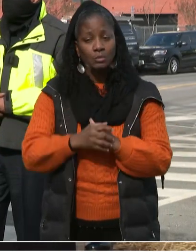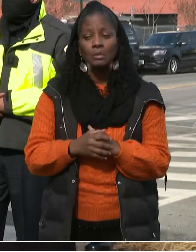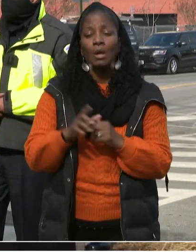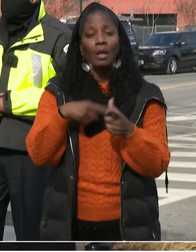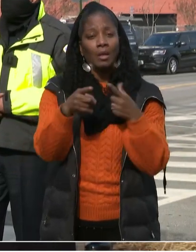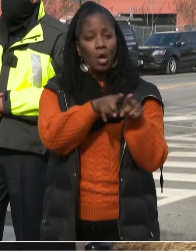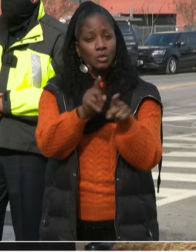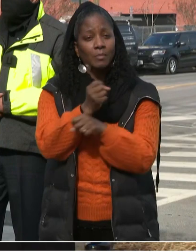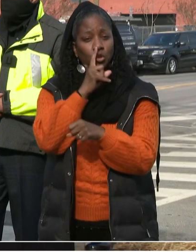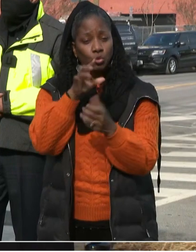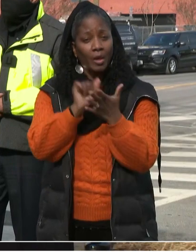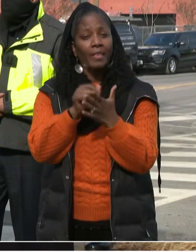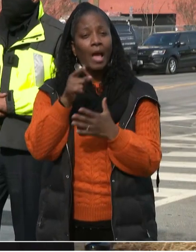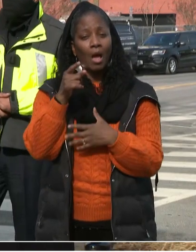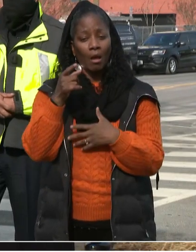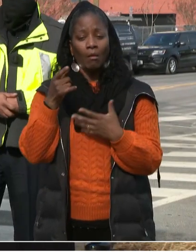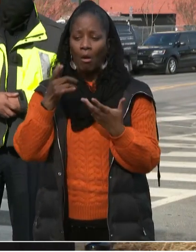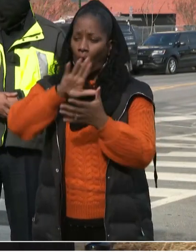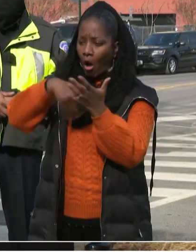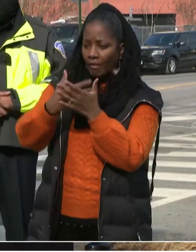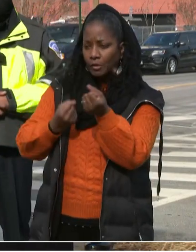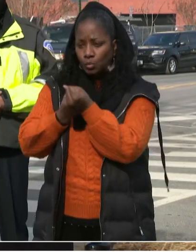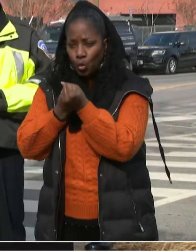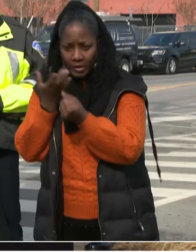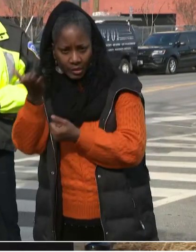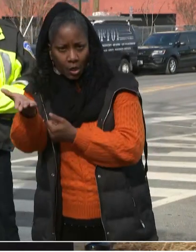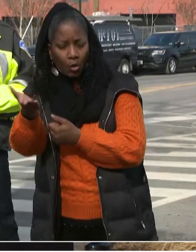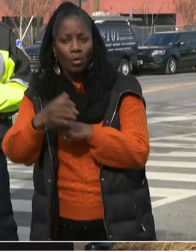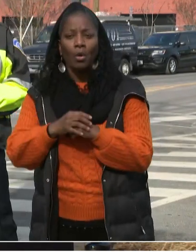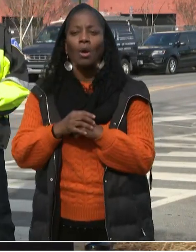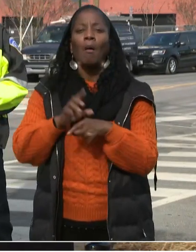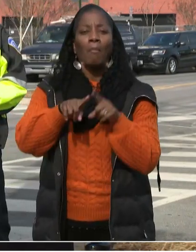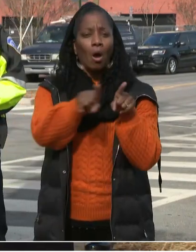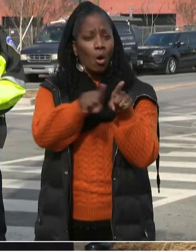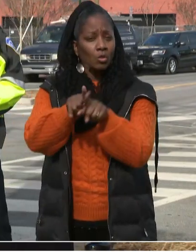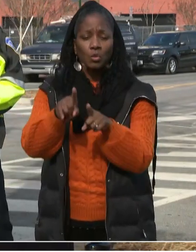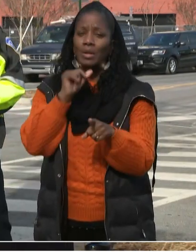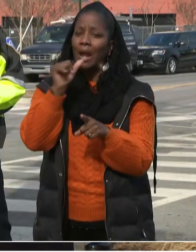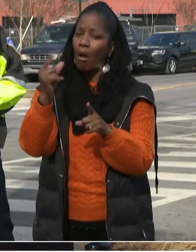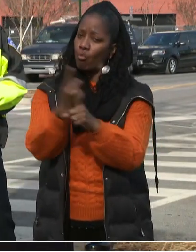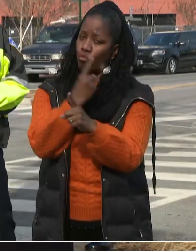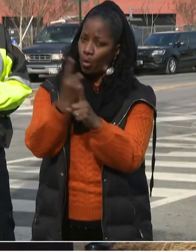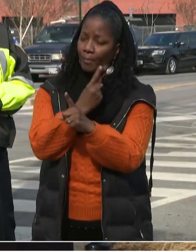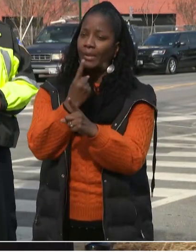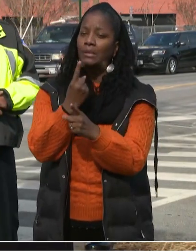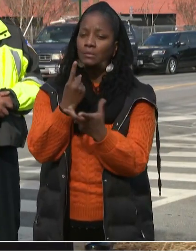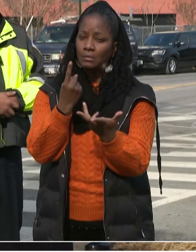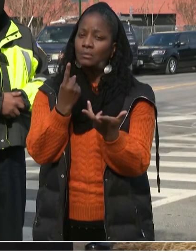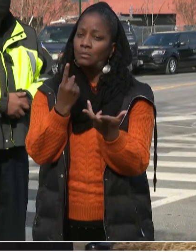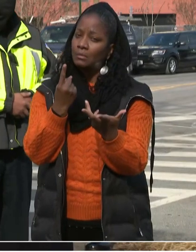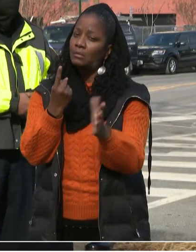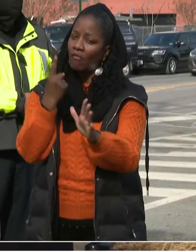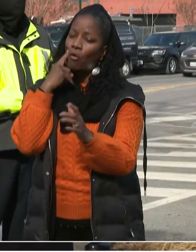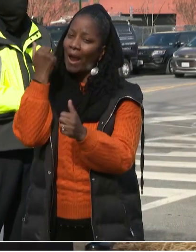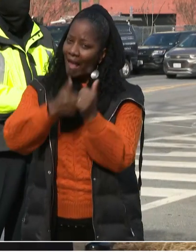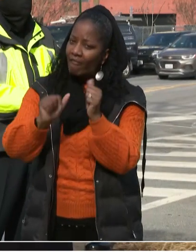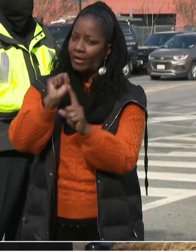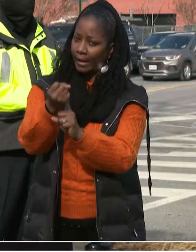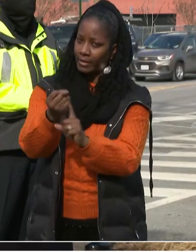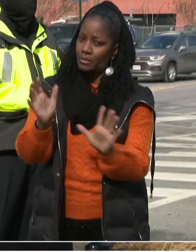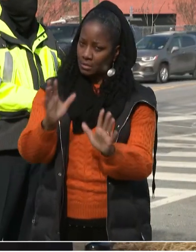we need to make sure that all of the supports are there. But it's also not appropriate for every